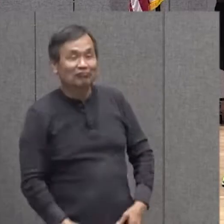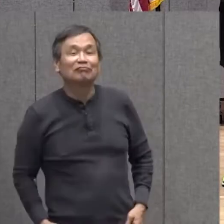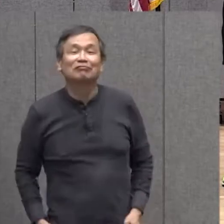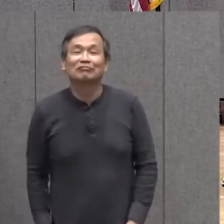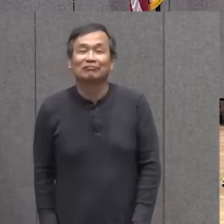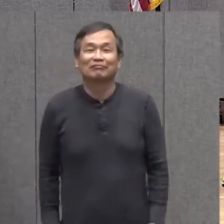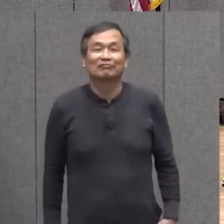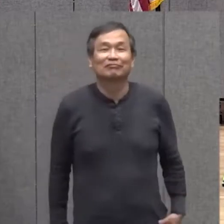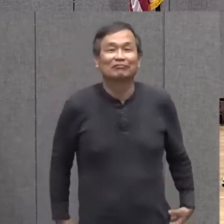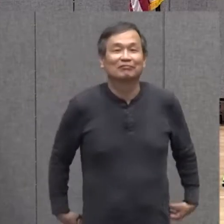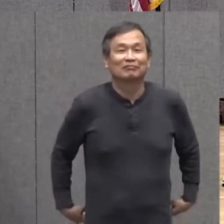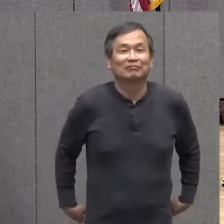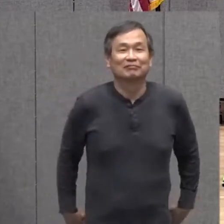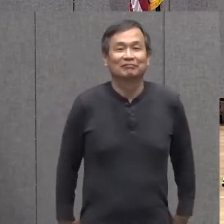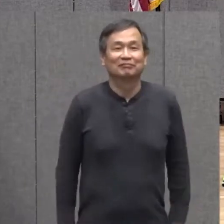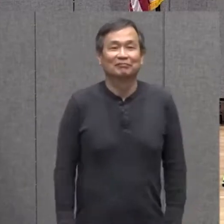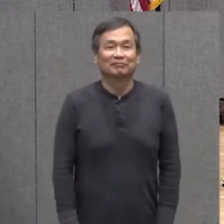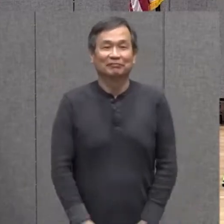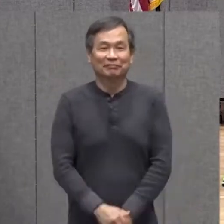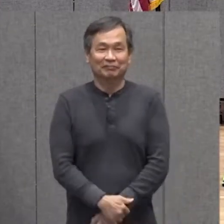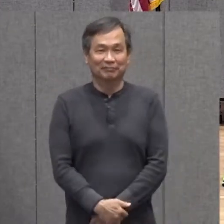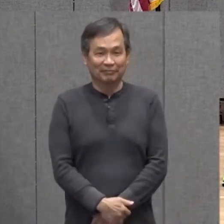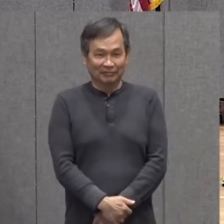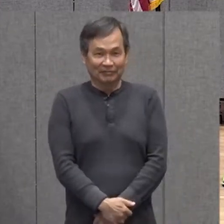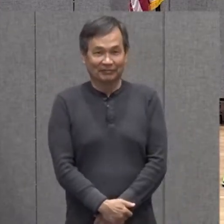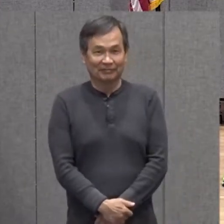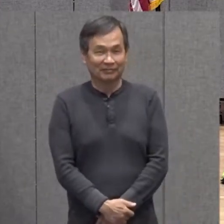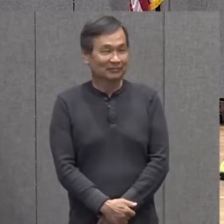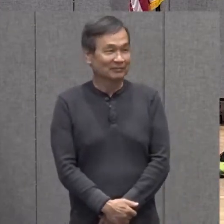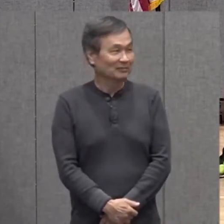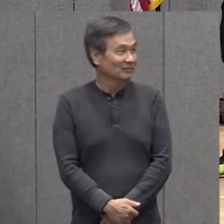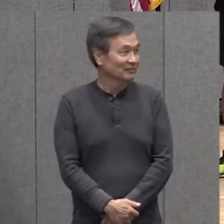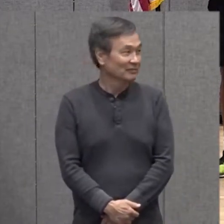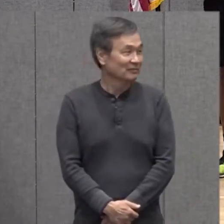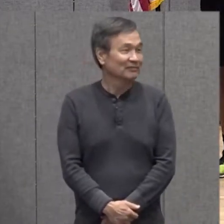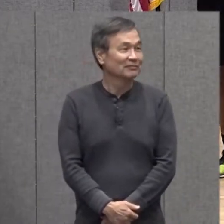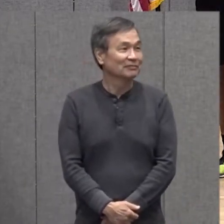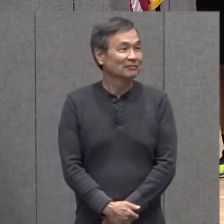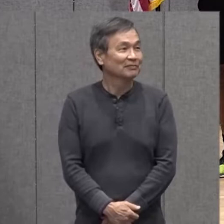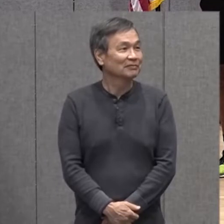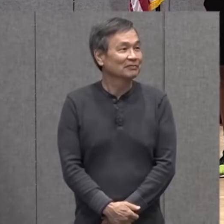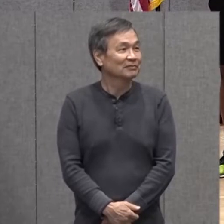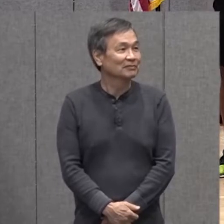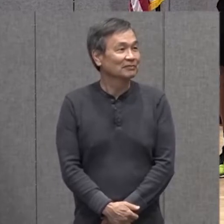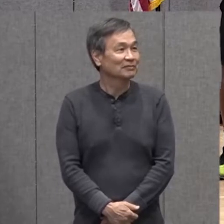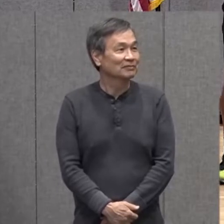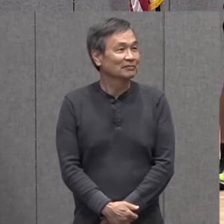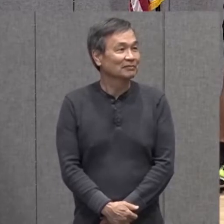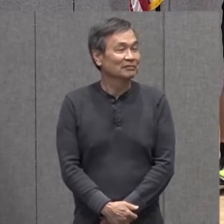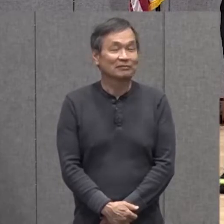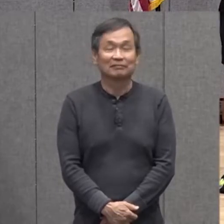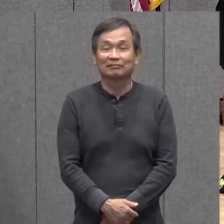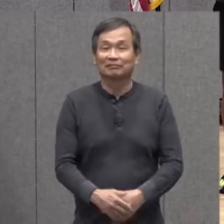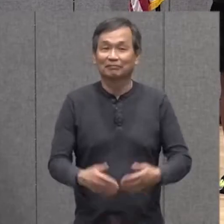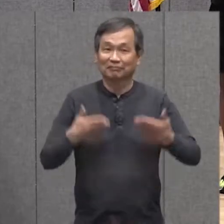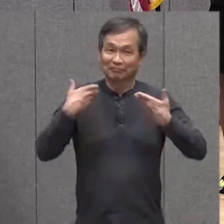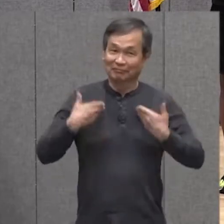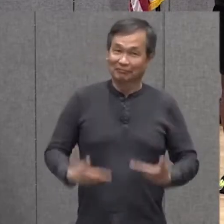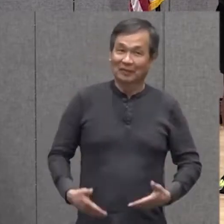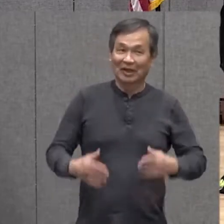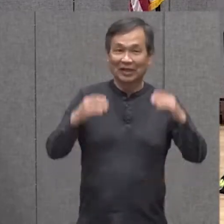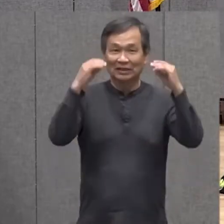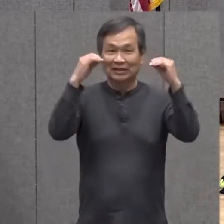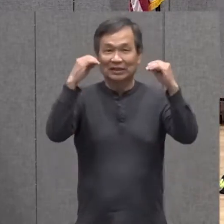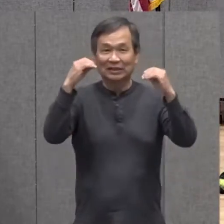a cambiar y hacer malabarismo con dos bolsas con el señor Anderson. So my name is Mr. Anderson. I teach